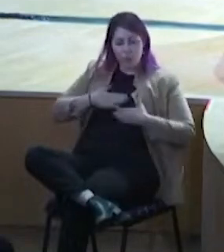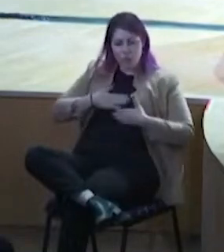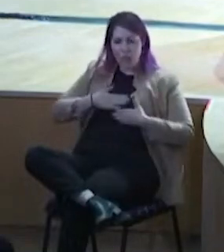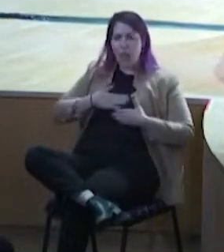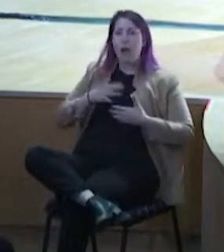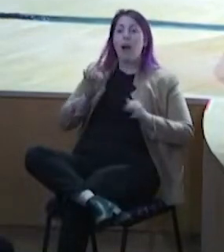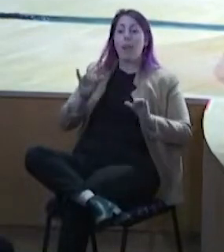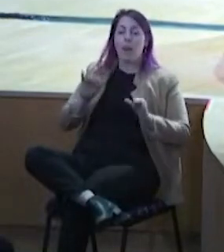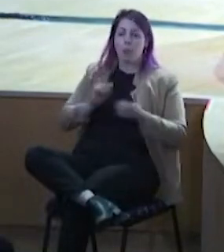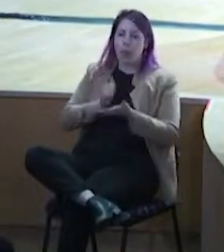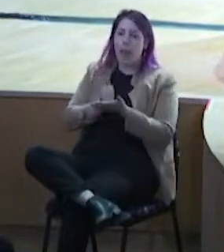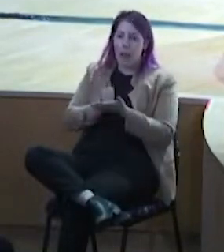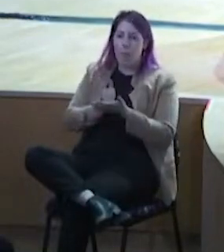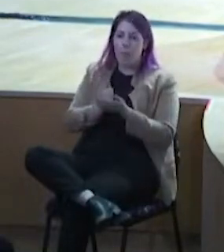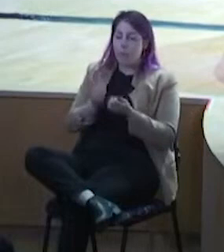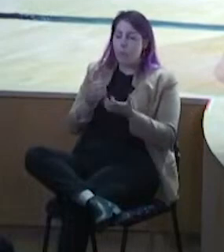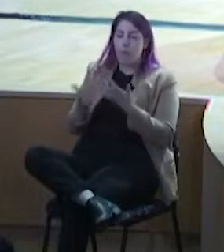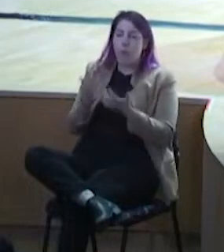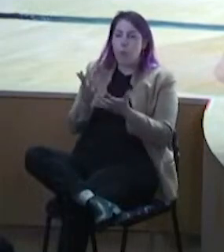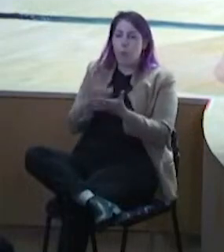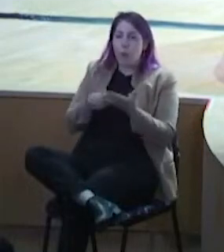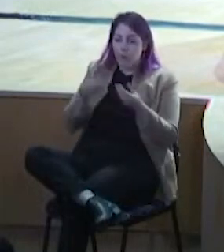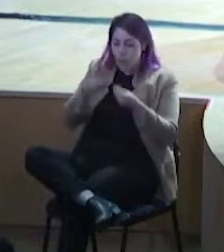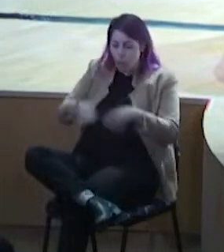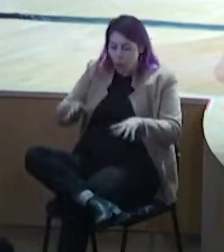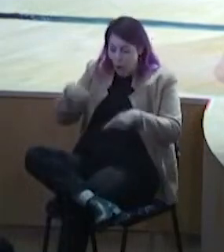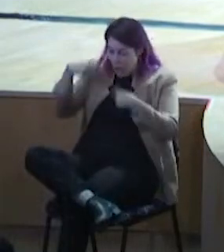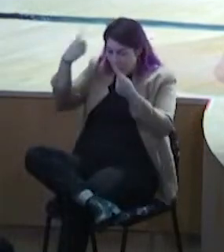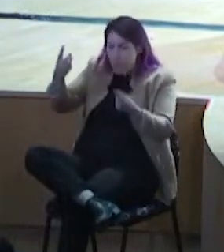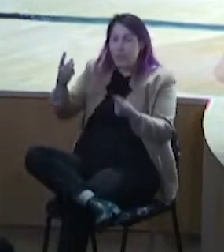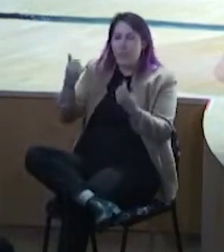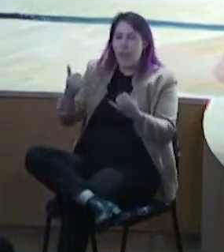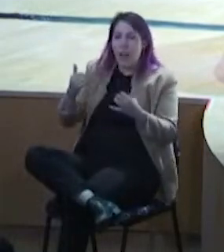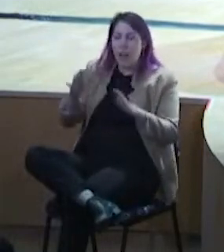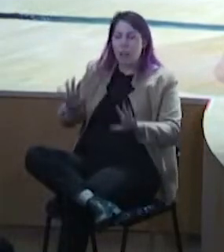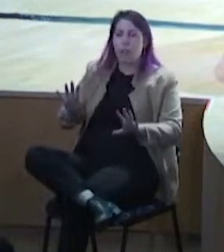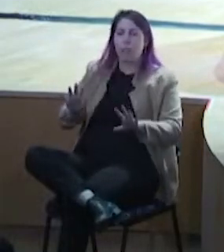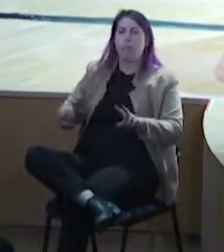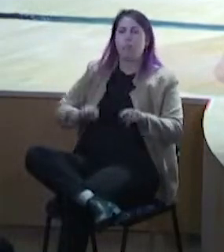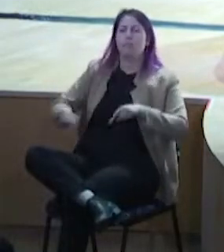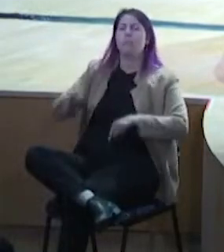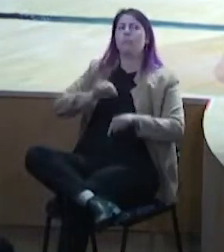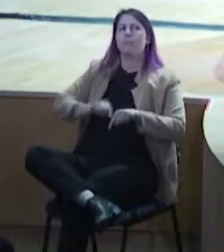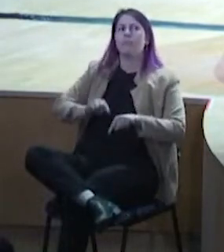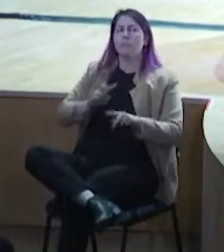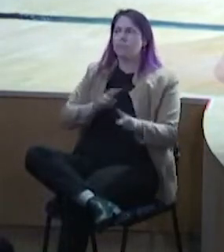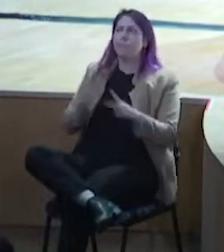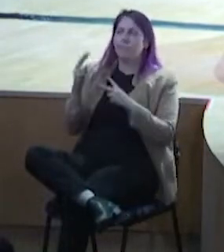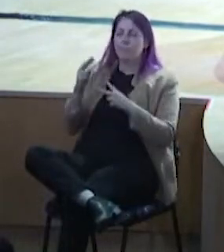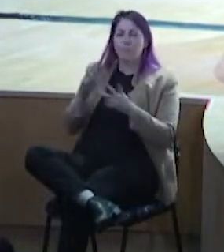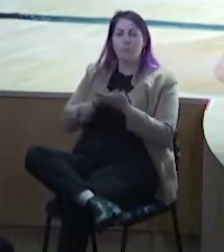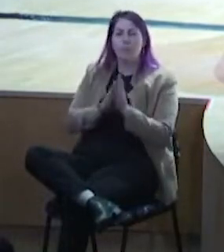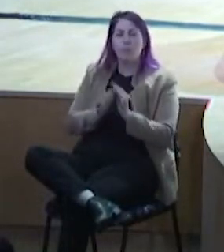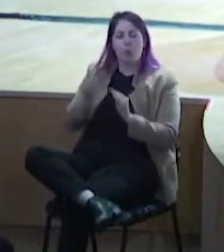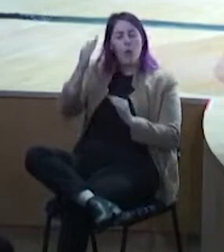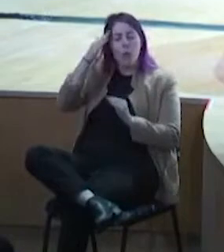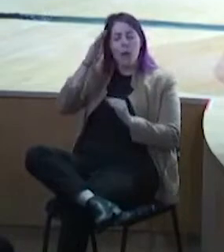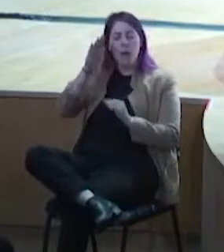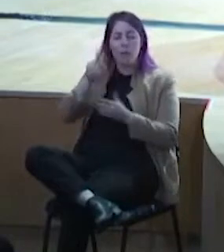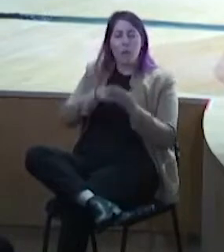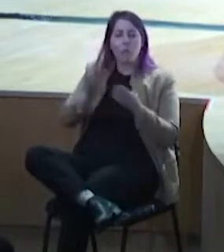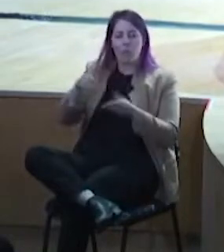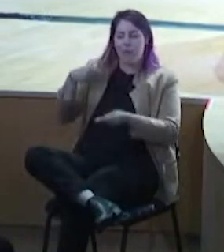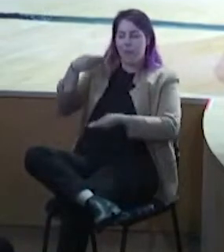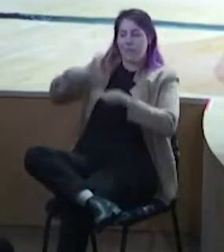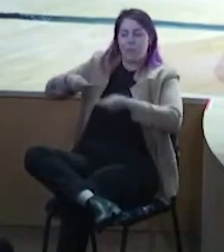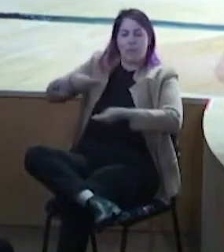lost. So I think just becoming more aware of our ancestral foods.